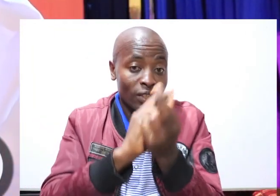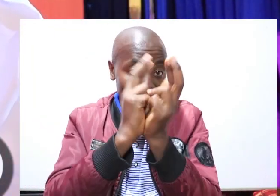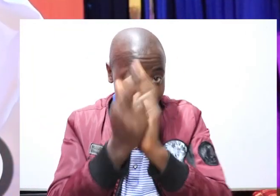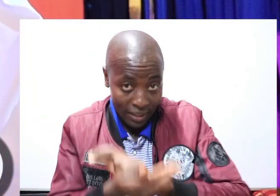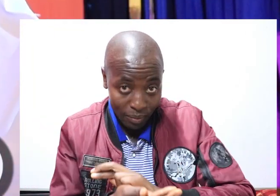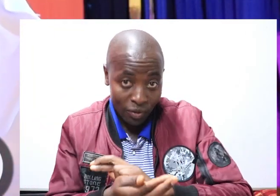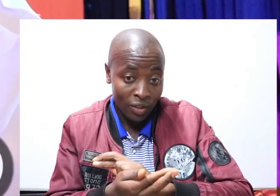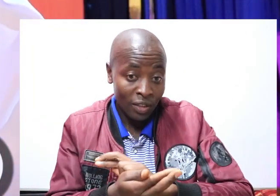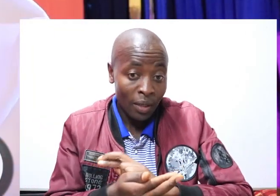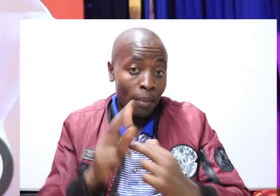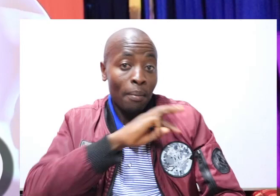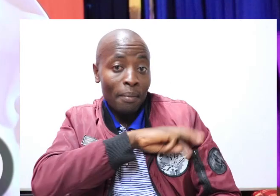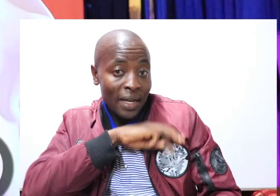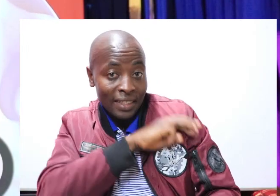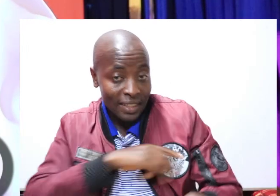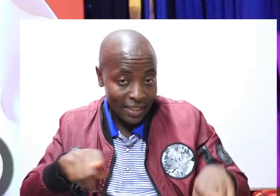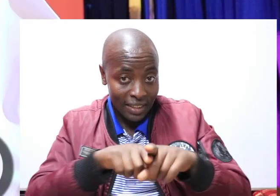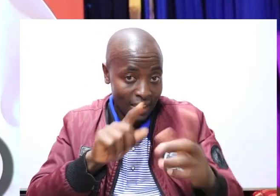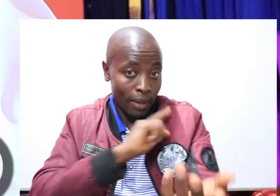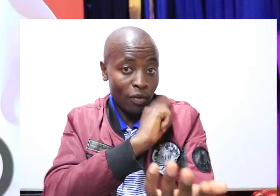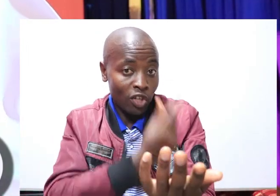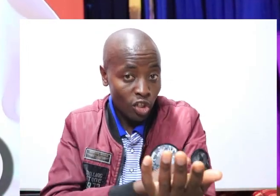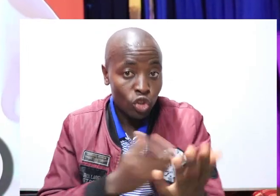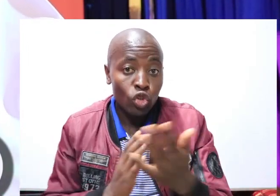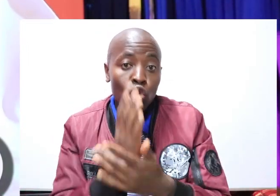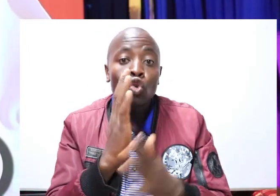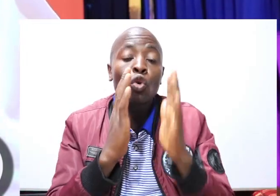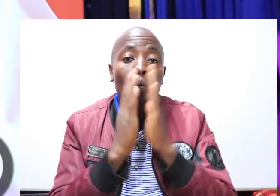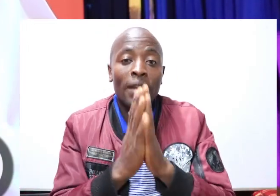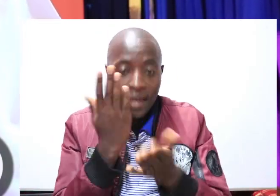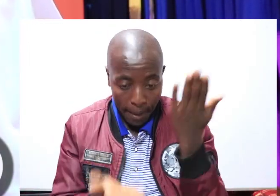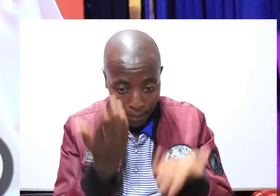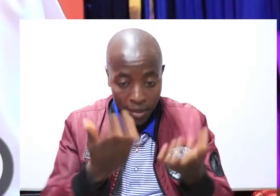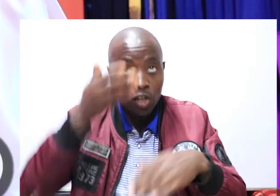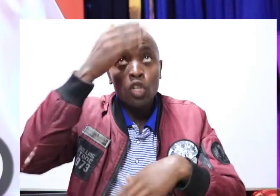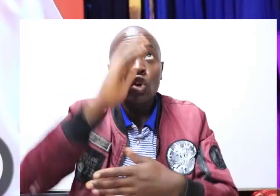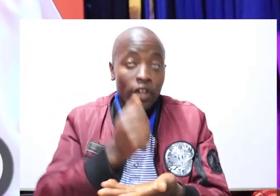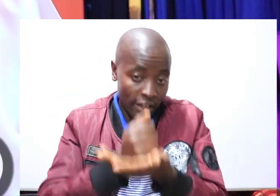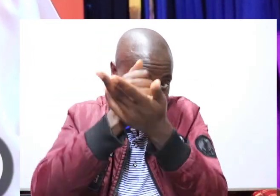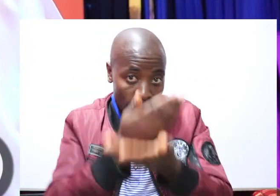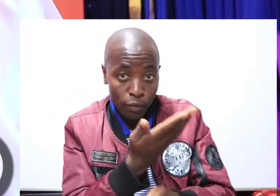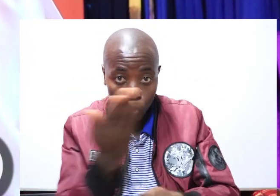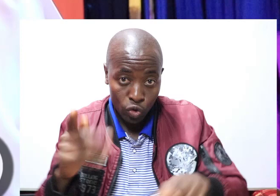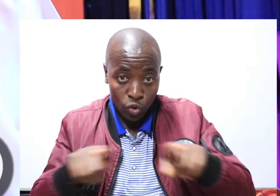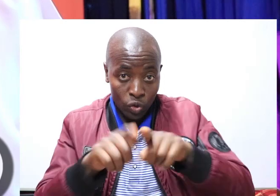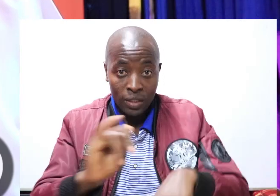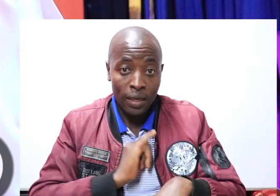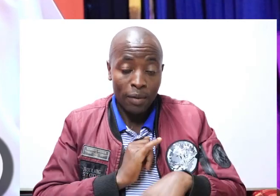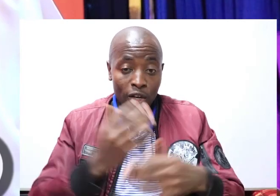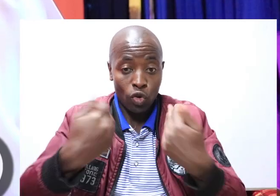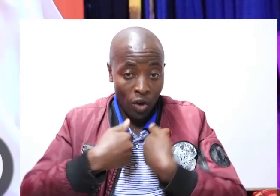redemptive mercies and grace through intercession. May the Lord help you and I to take this